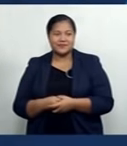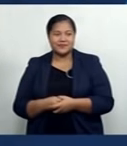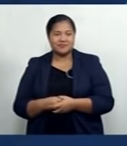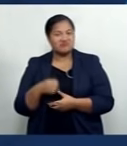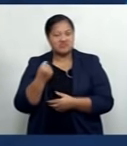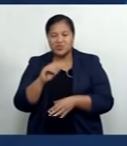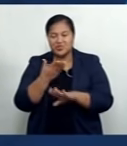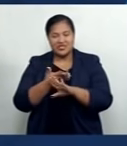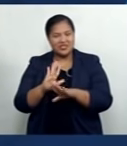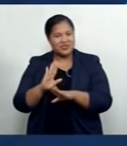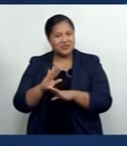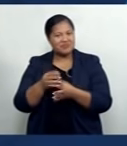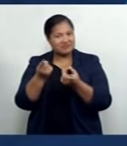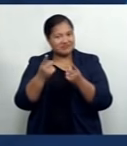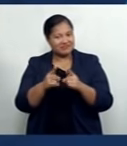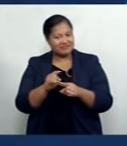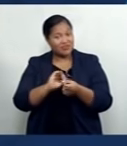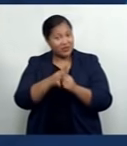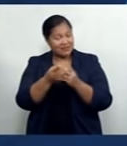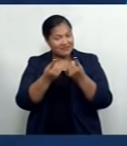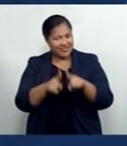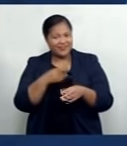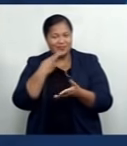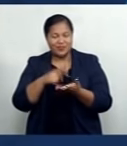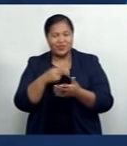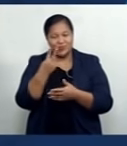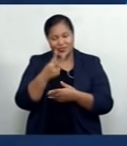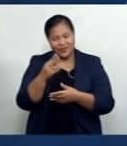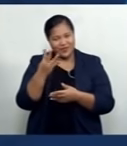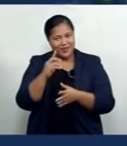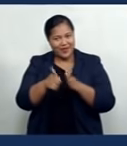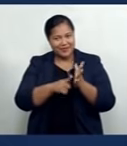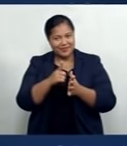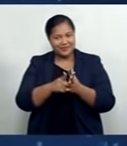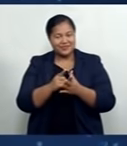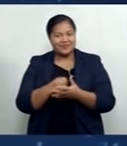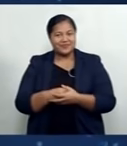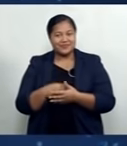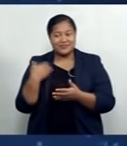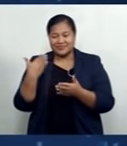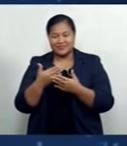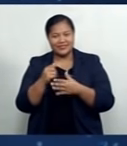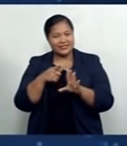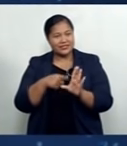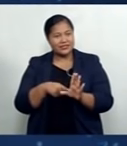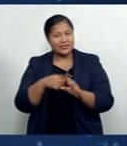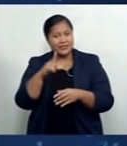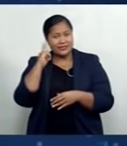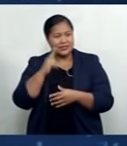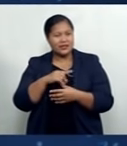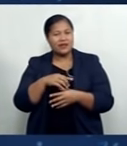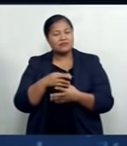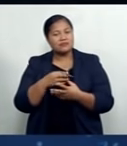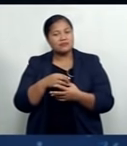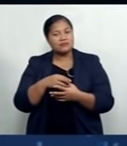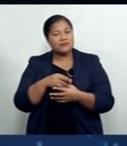new COVID-19 deaths to report in the 24-hour period up to yesterday. Fiji recorded